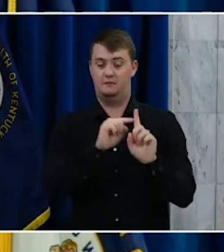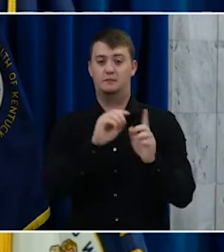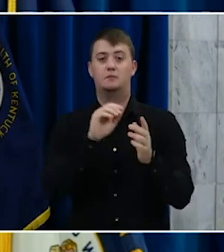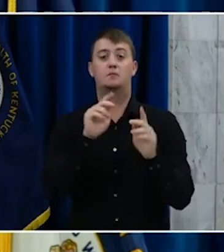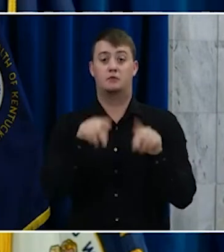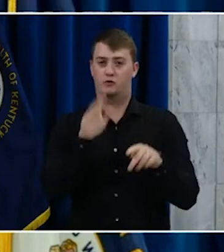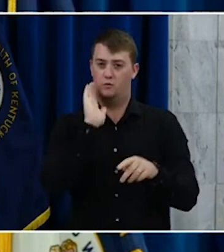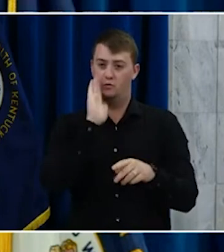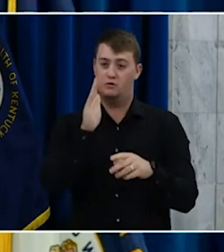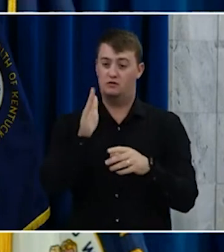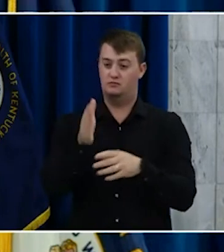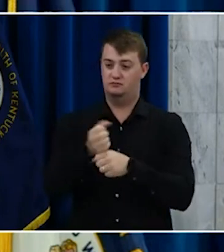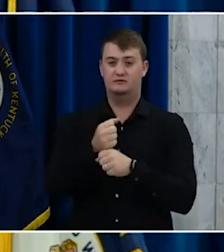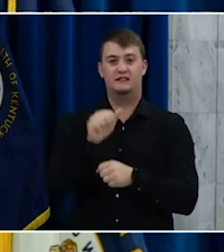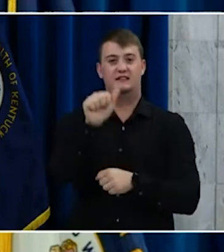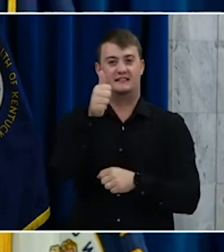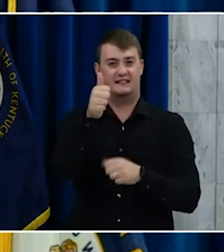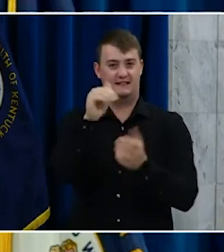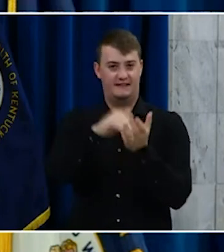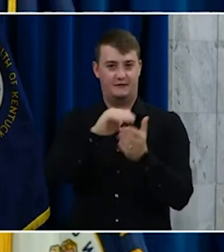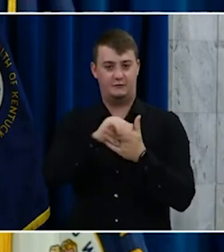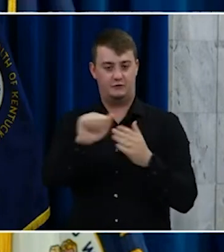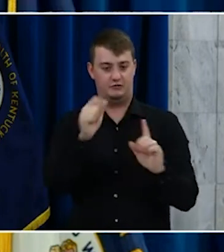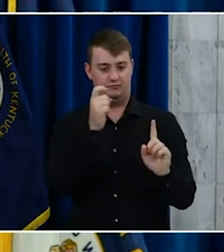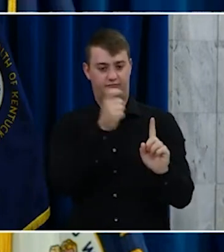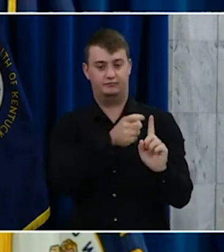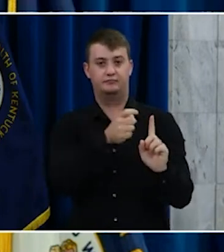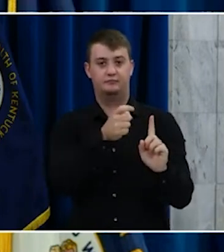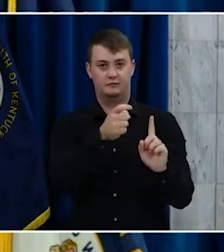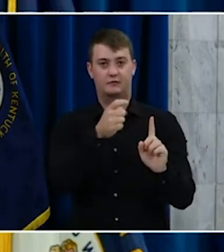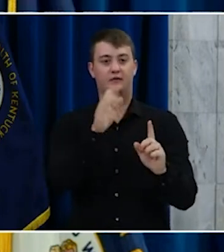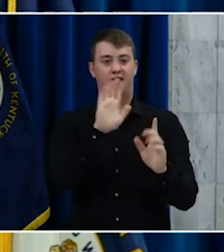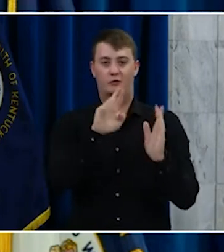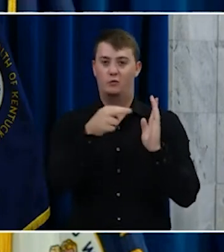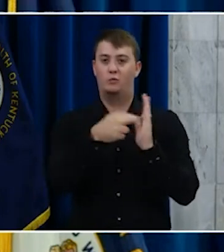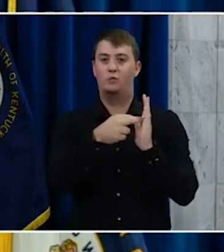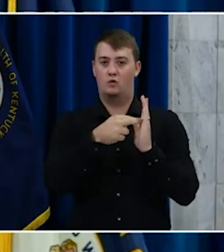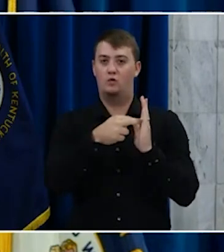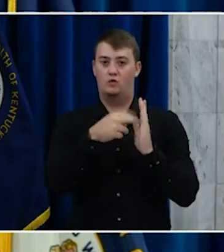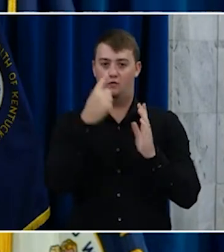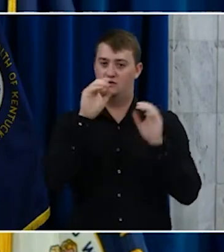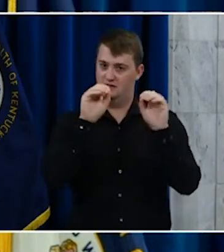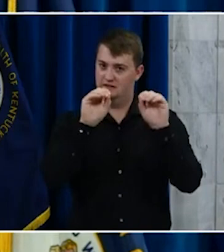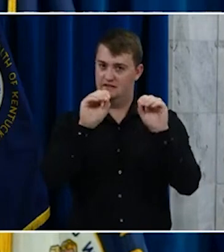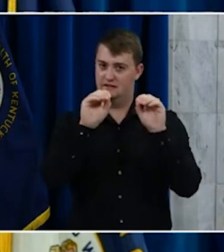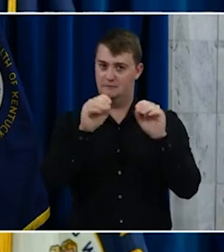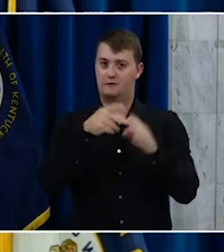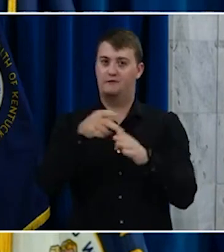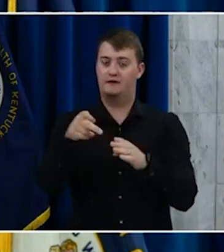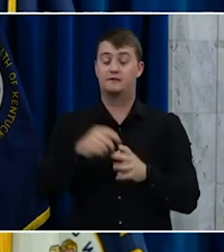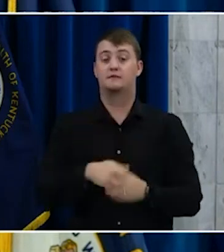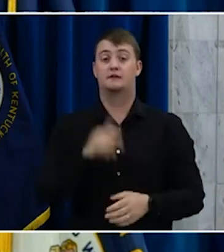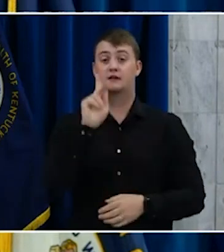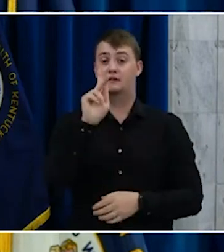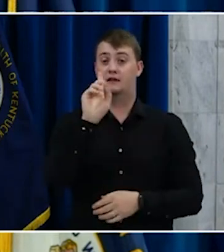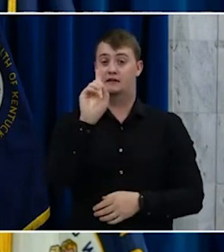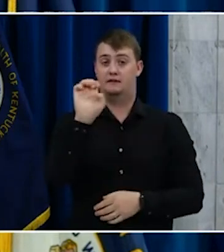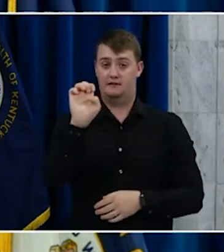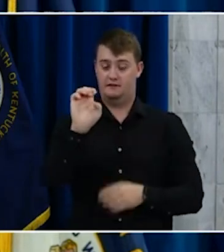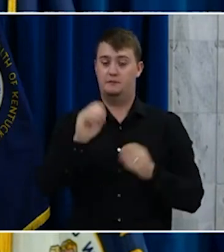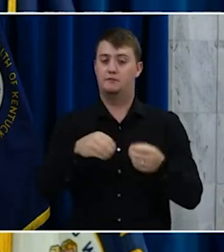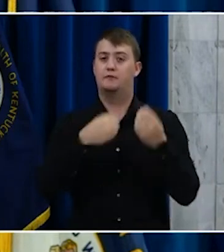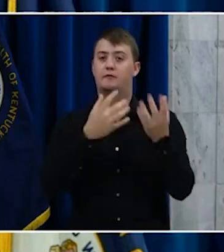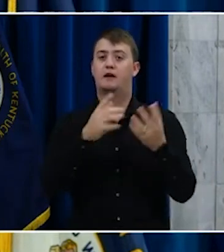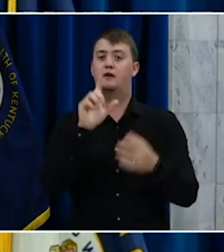receive a $10,000 award to support their role as an ambassador for the teaching profession. Katie is providing